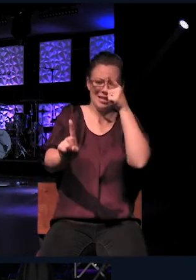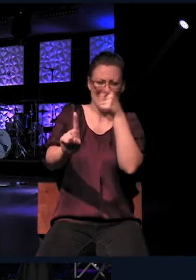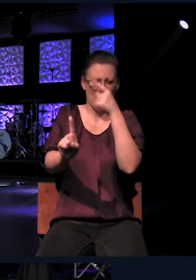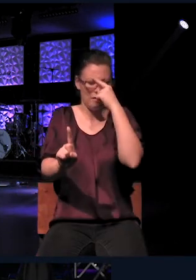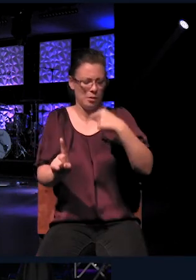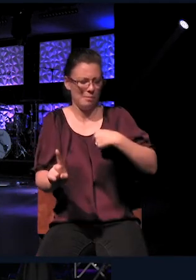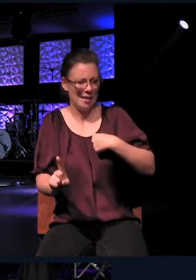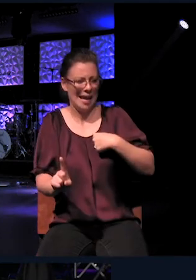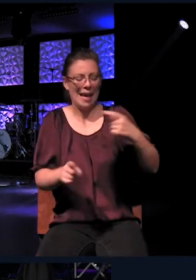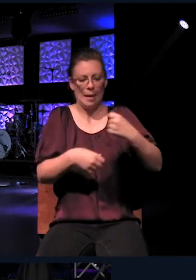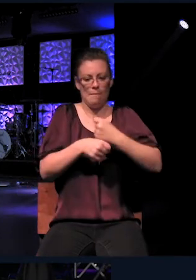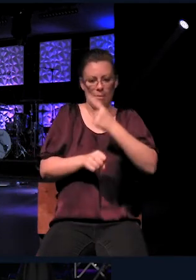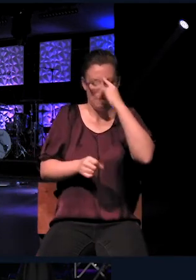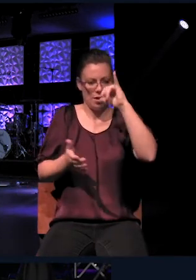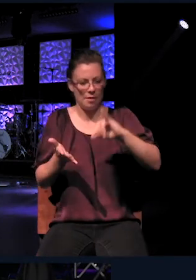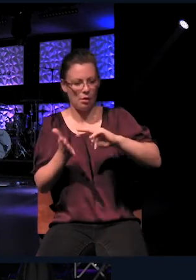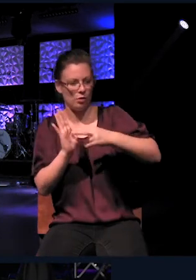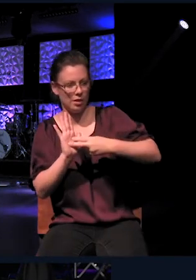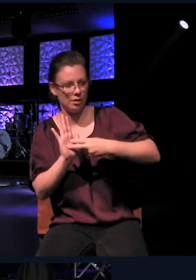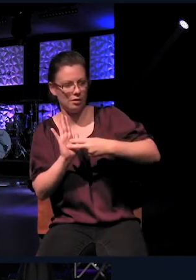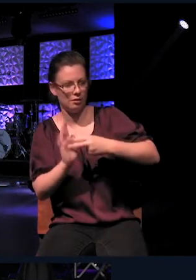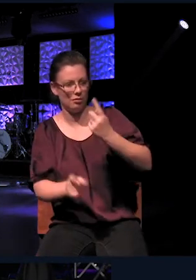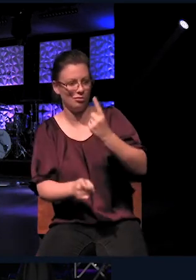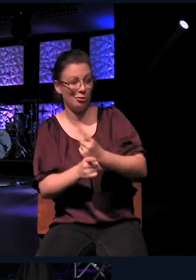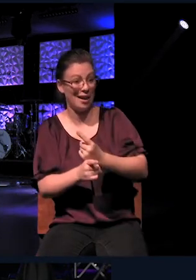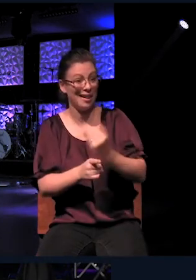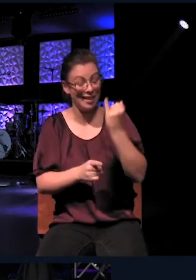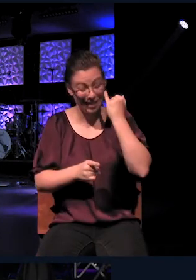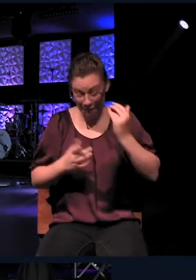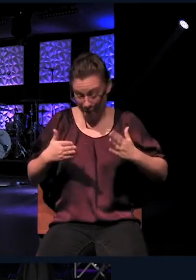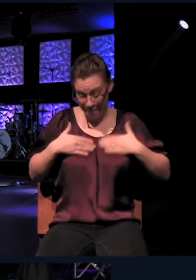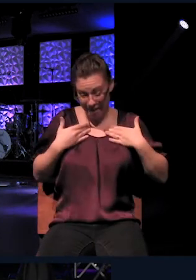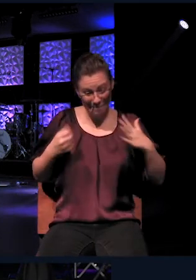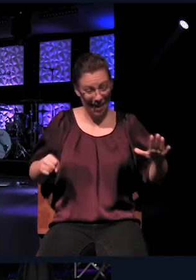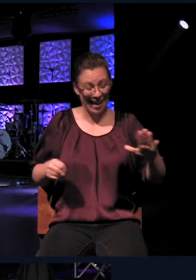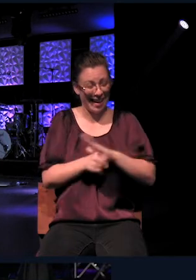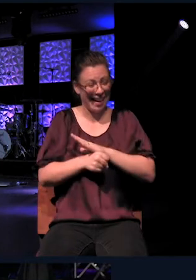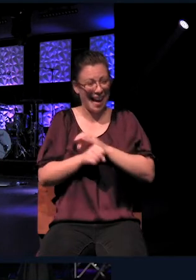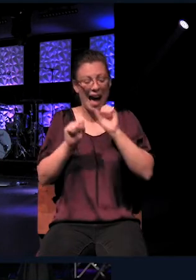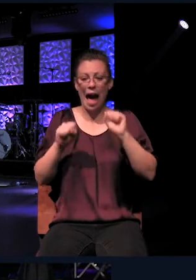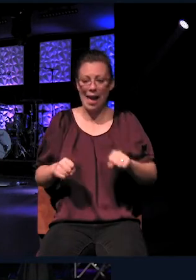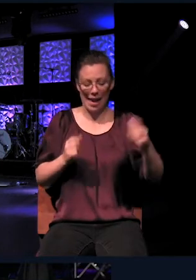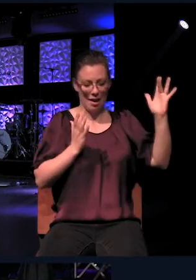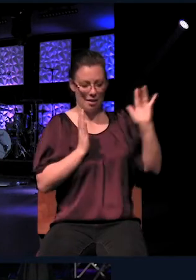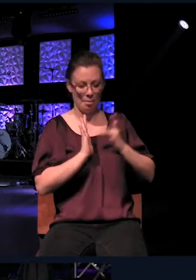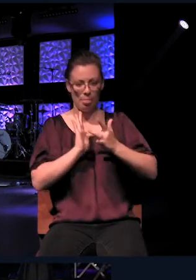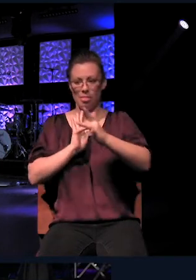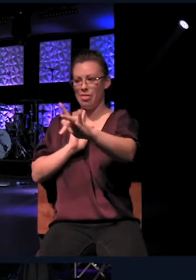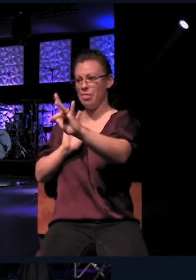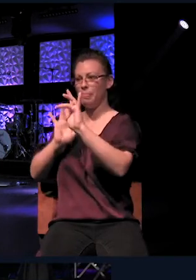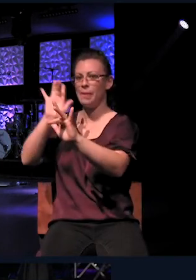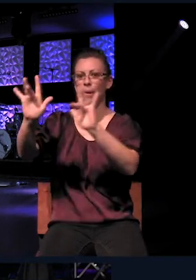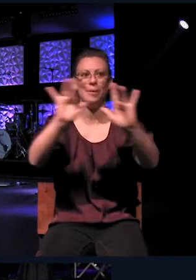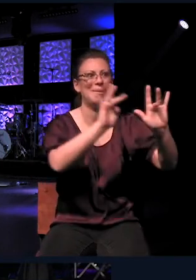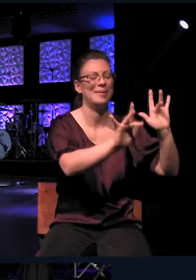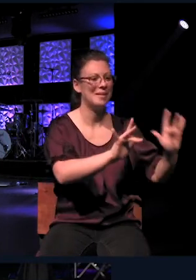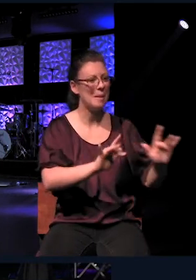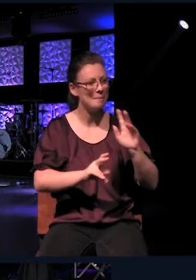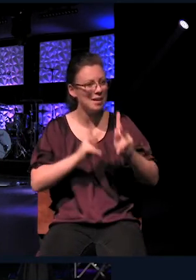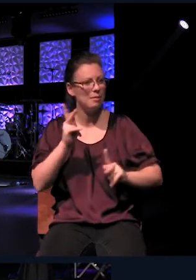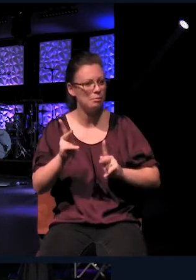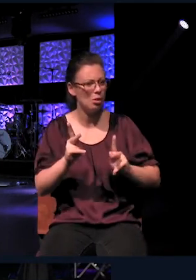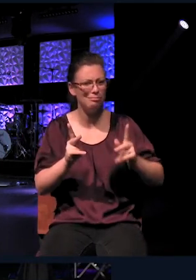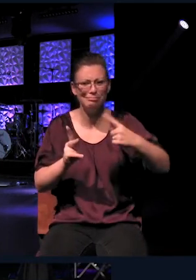am joyful, it impacts other people's lives. They see it, especially when